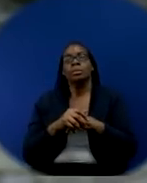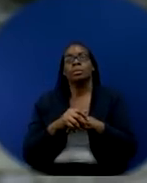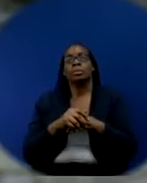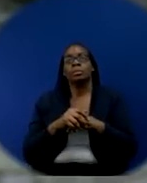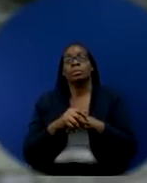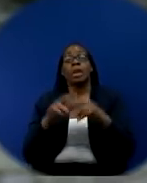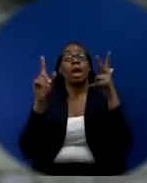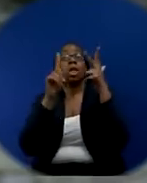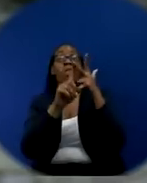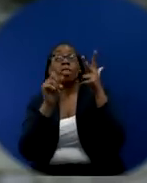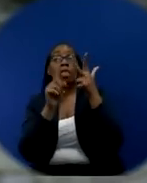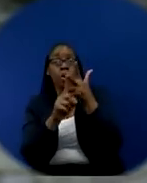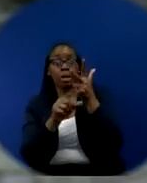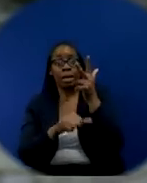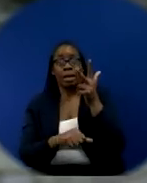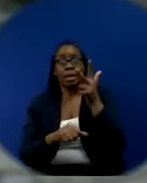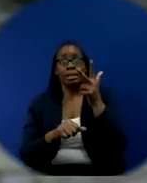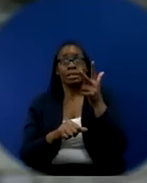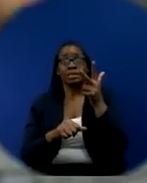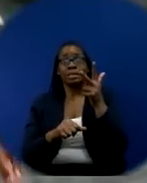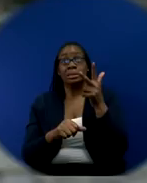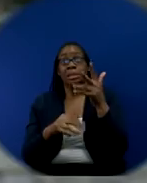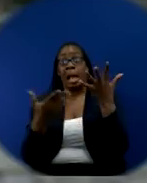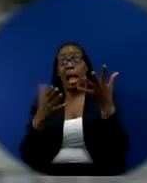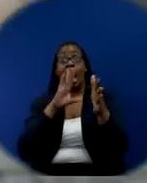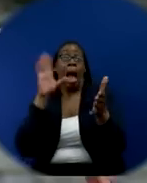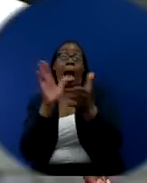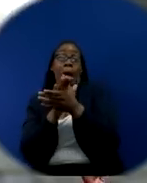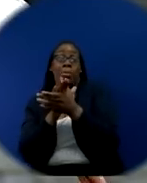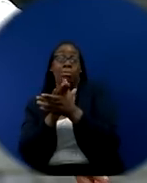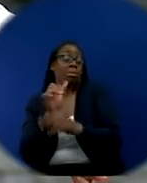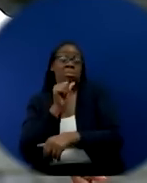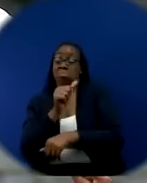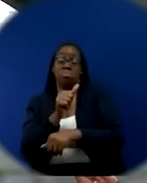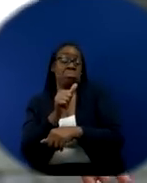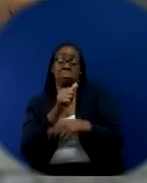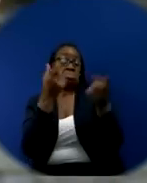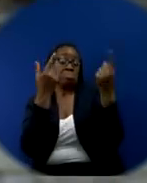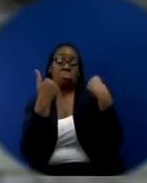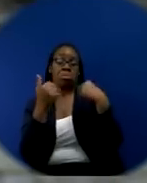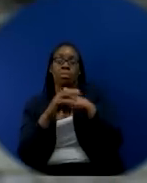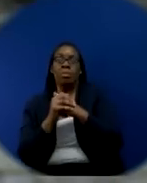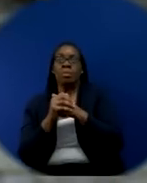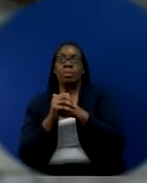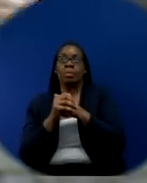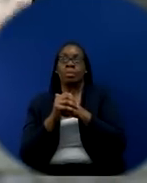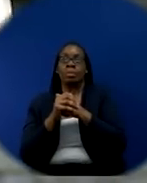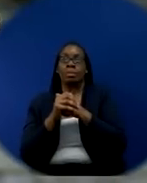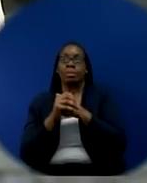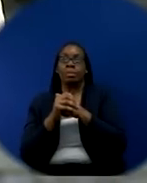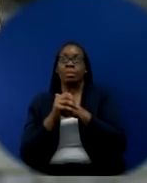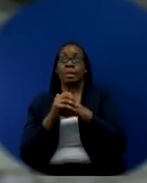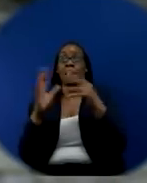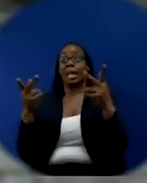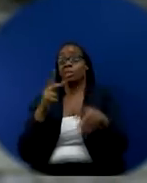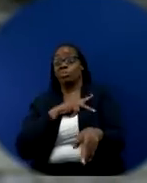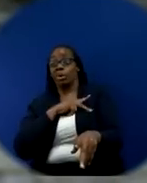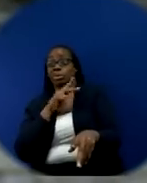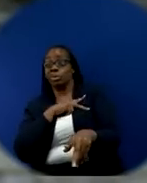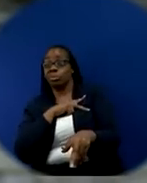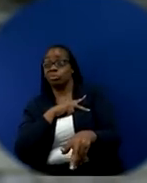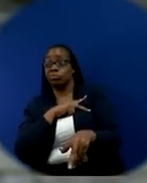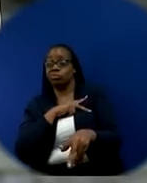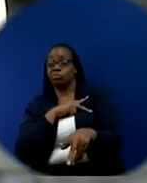Here's the third guy. Third guy says, I just got married. I'm not coming. For him, it's personal. Yeah, it's